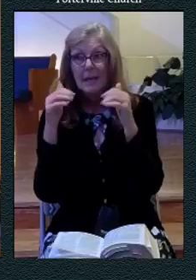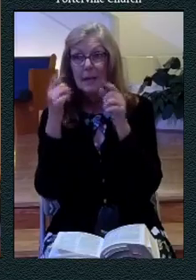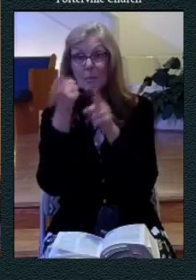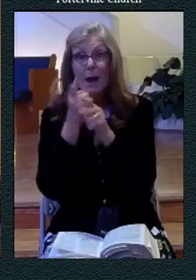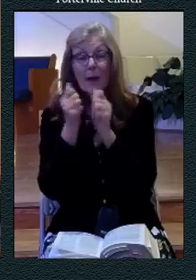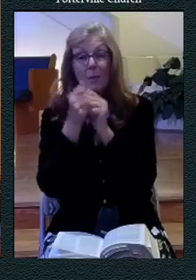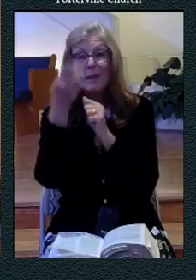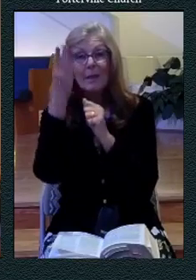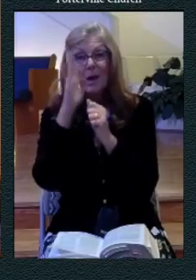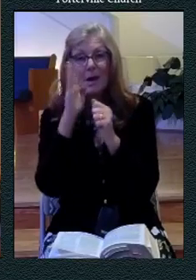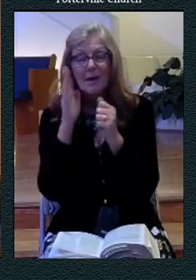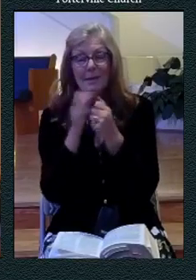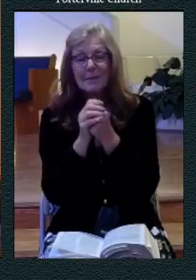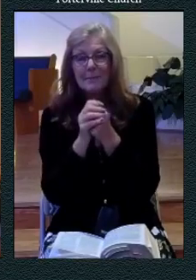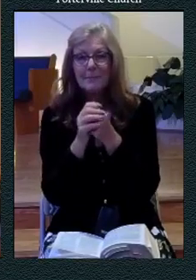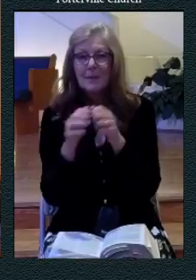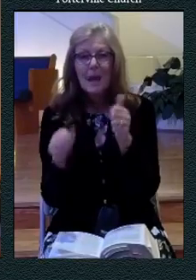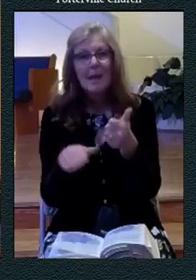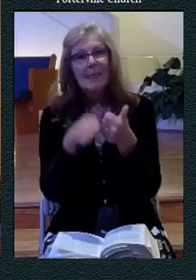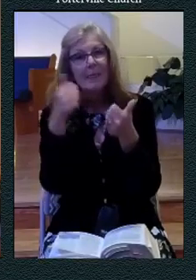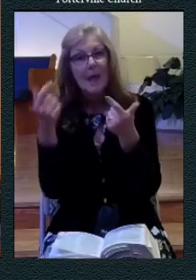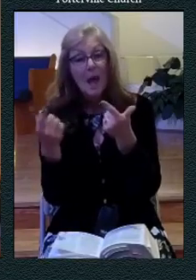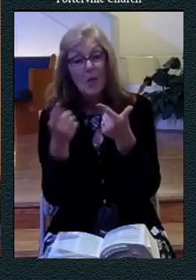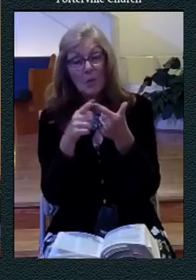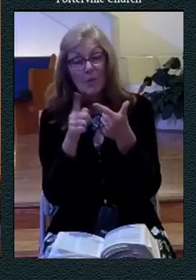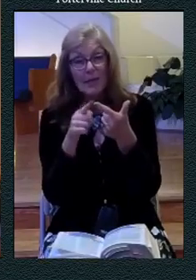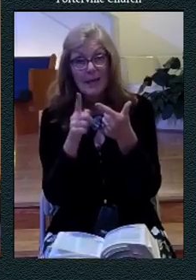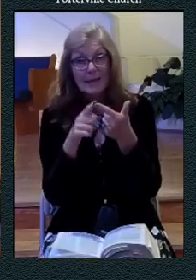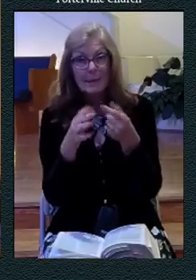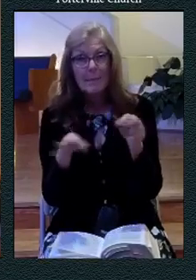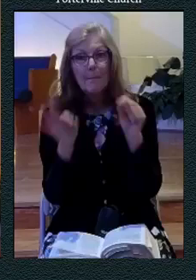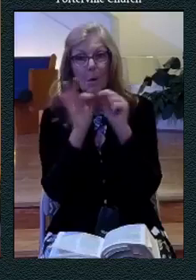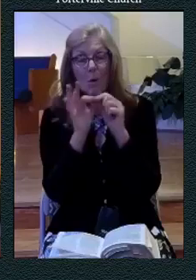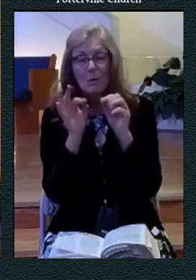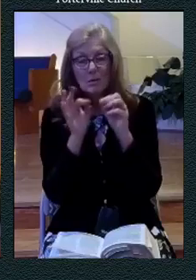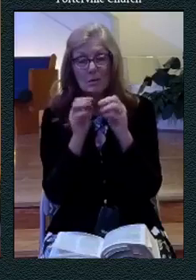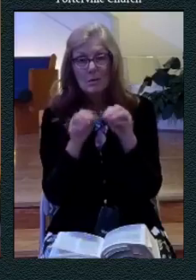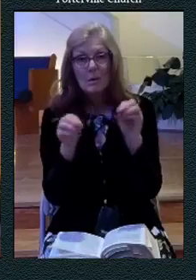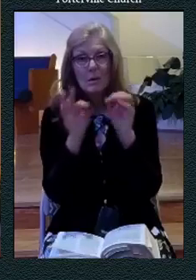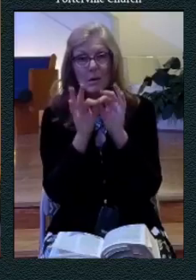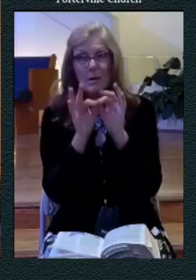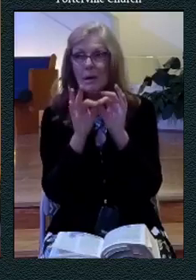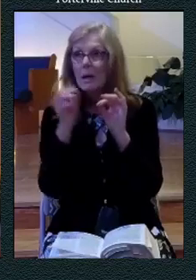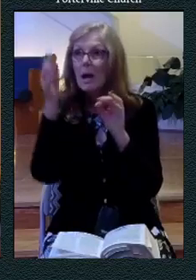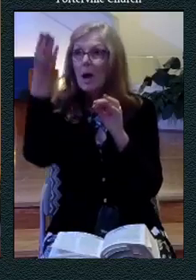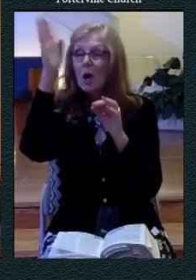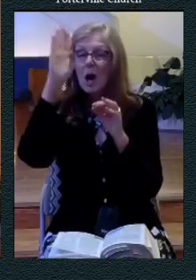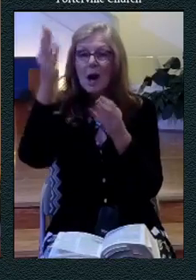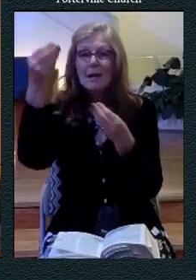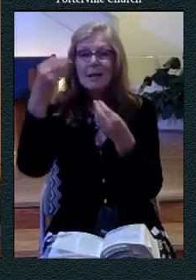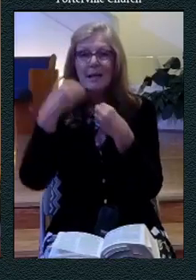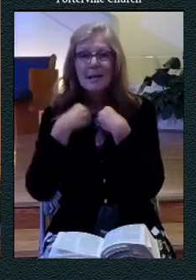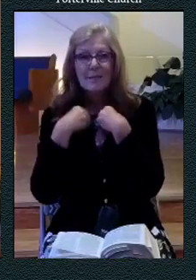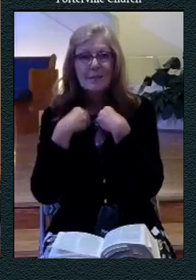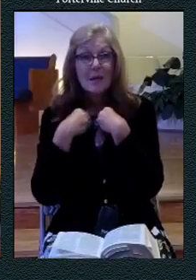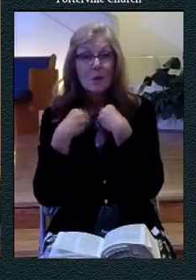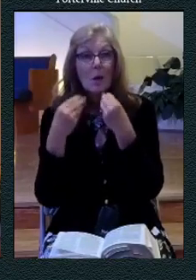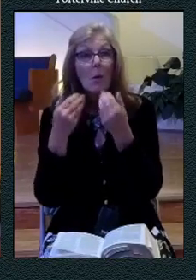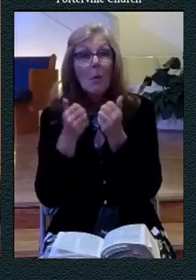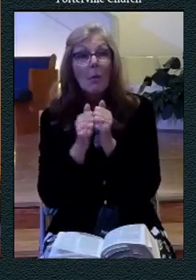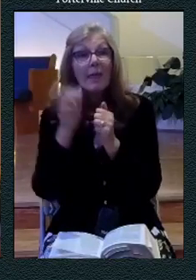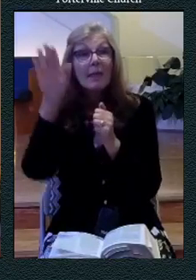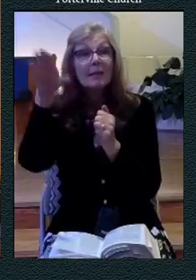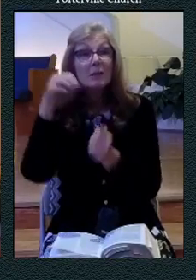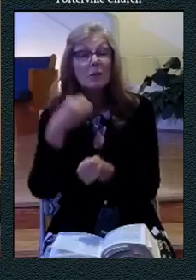it. Because the other thing that is involved in justification is He gives us, by sheer grace, He gives us